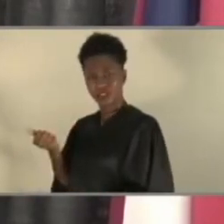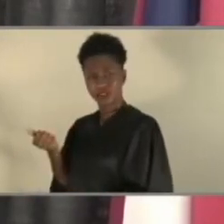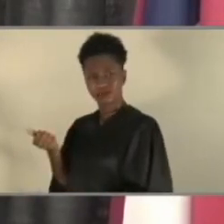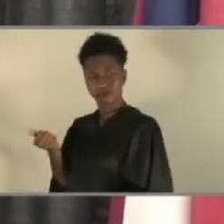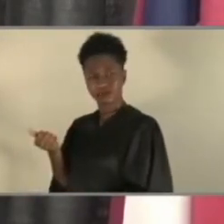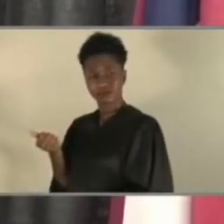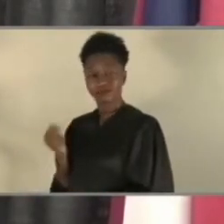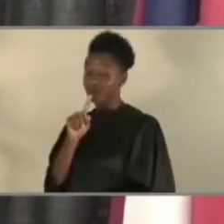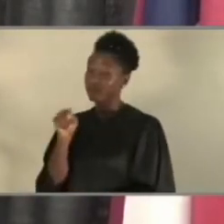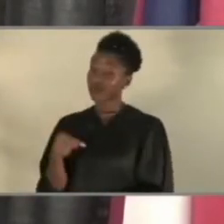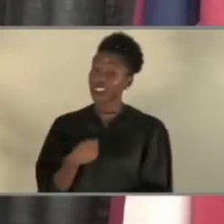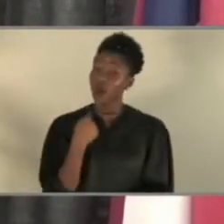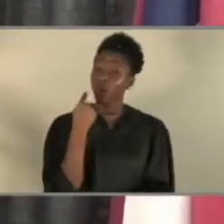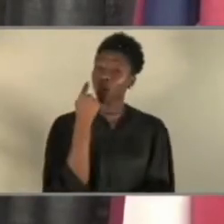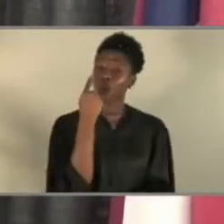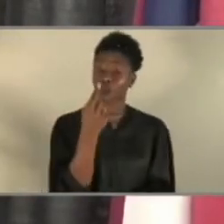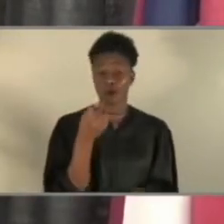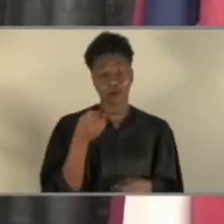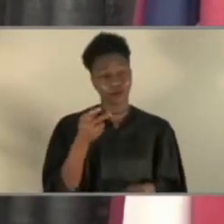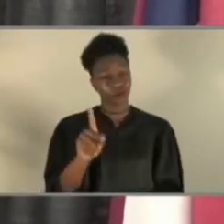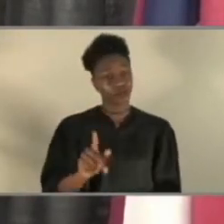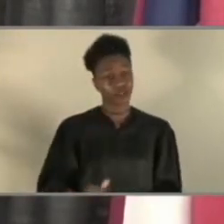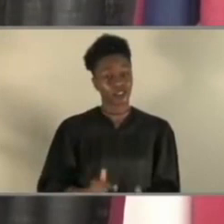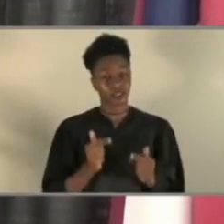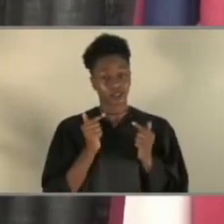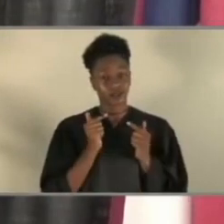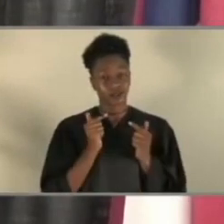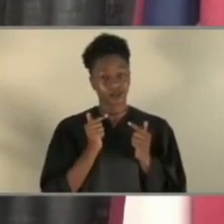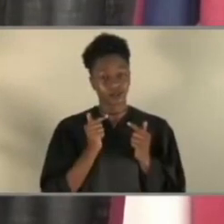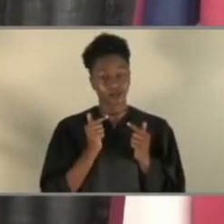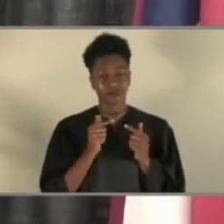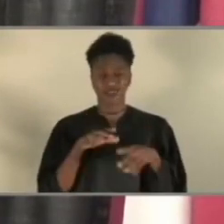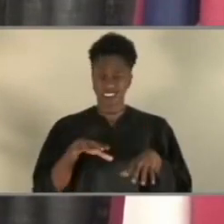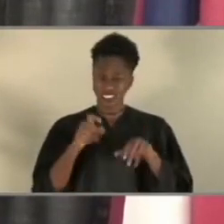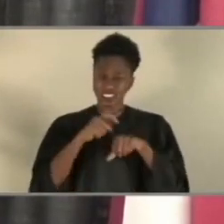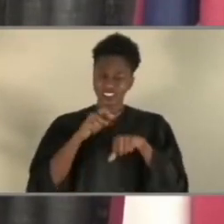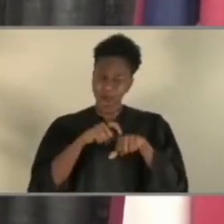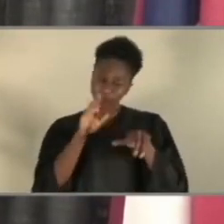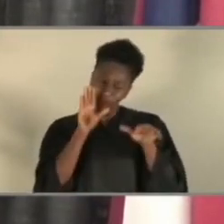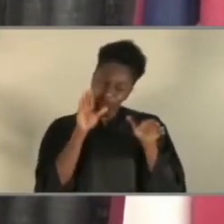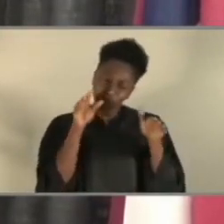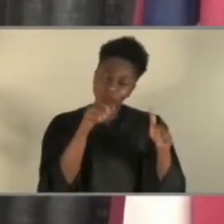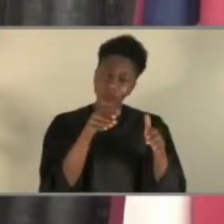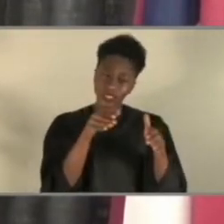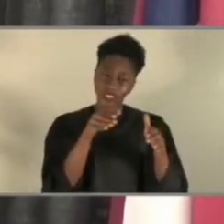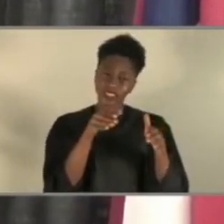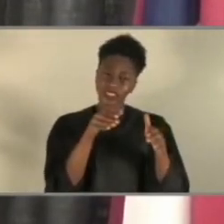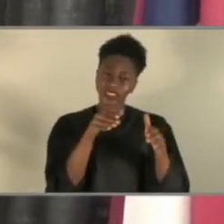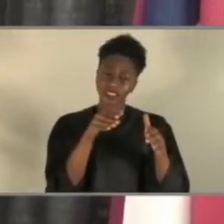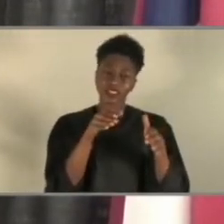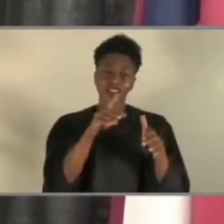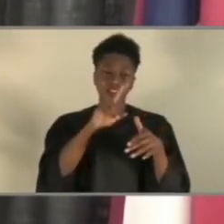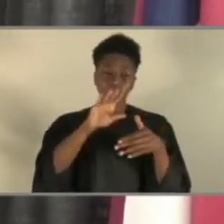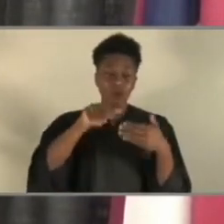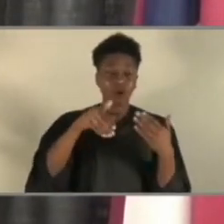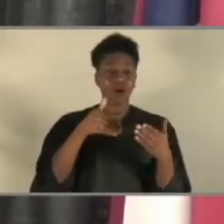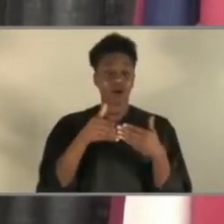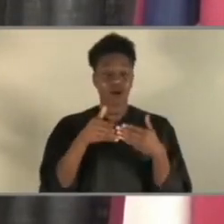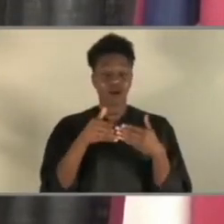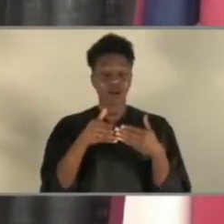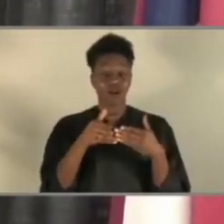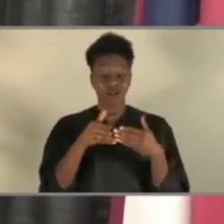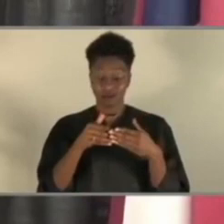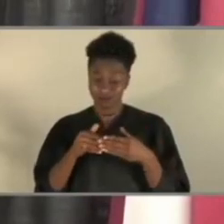We only get one chance in life. Take the time to focus on the fact that we are all much more